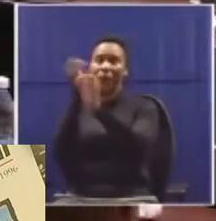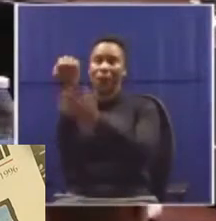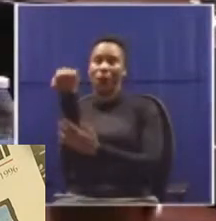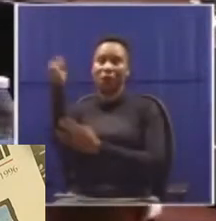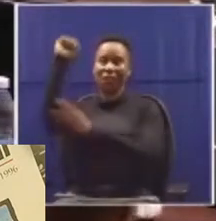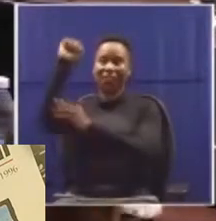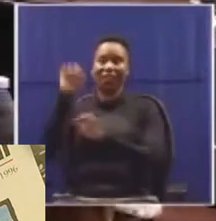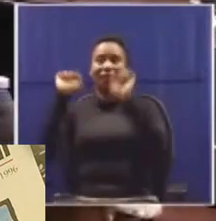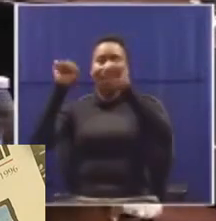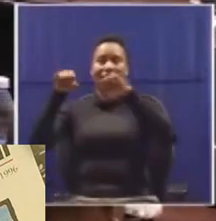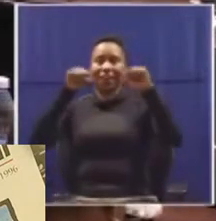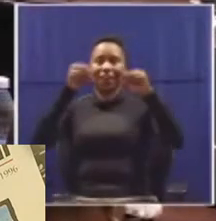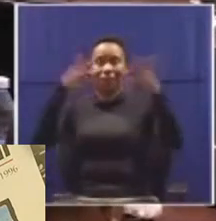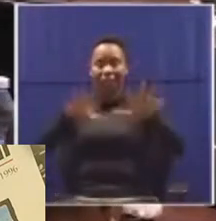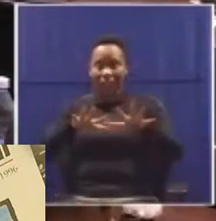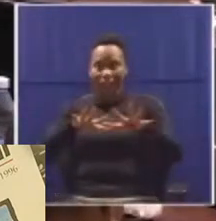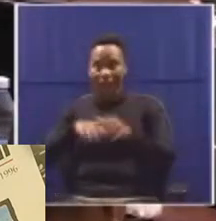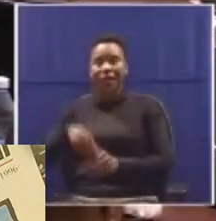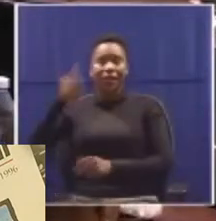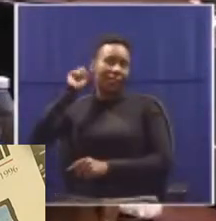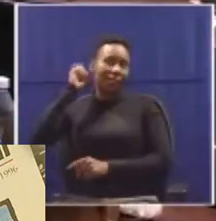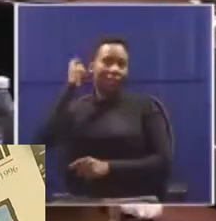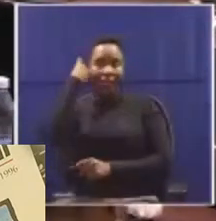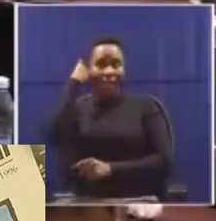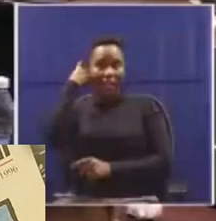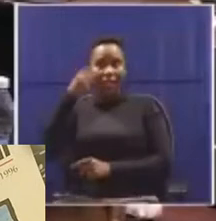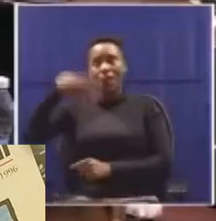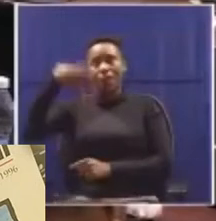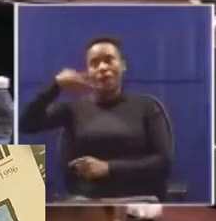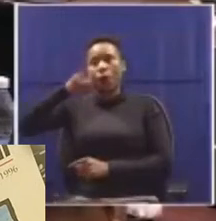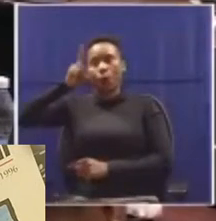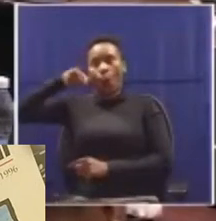to the secretary will read the fourth order